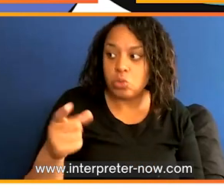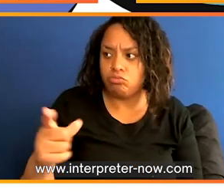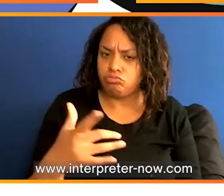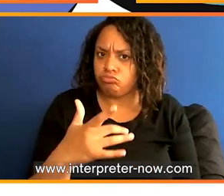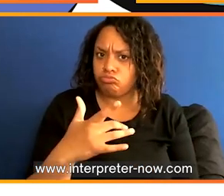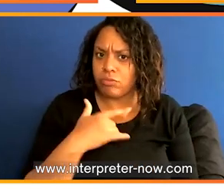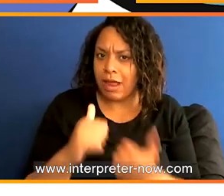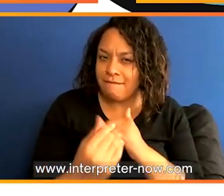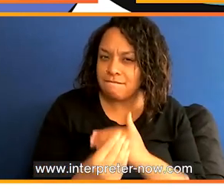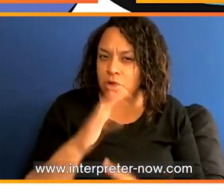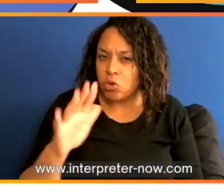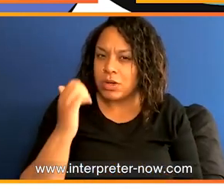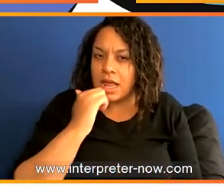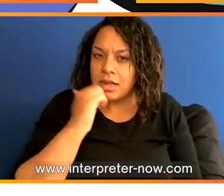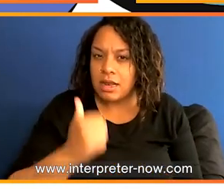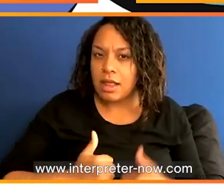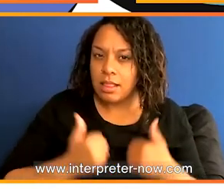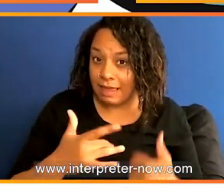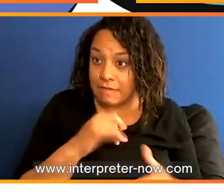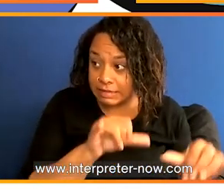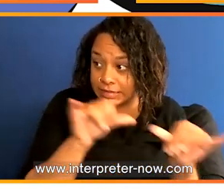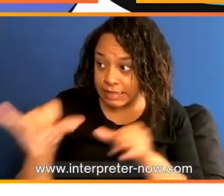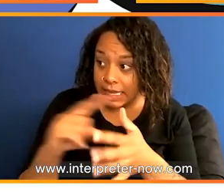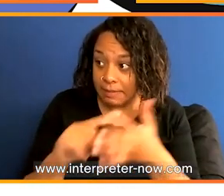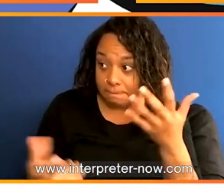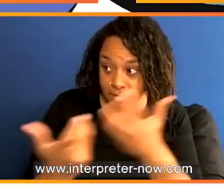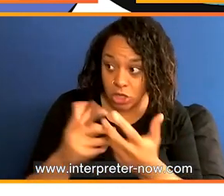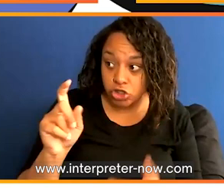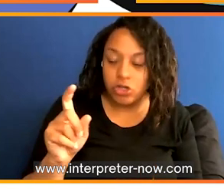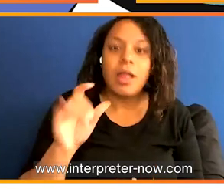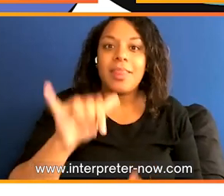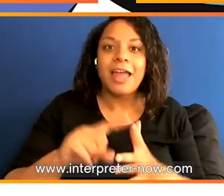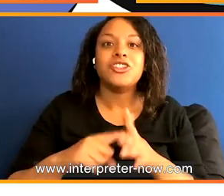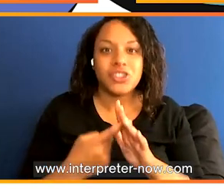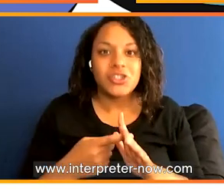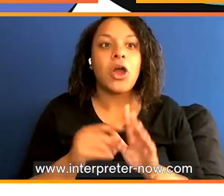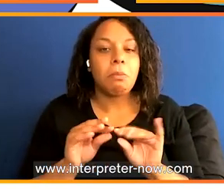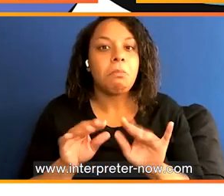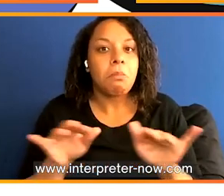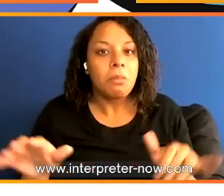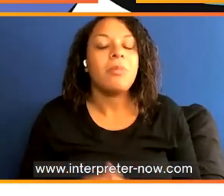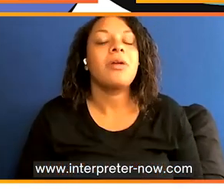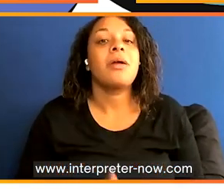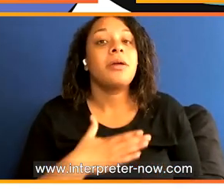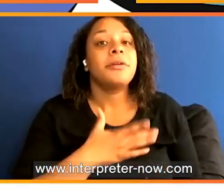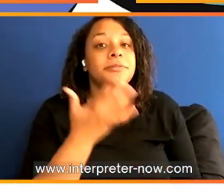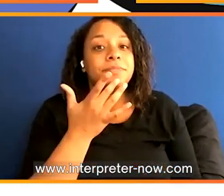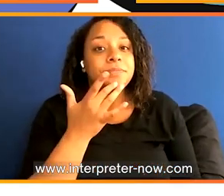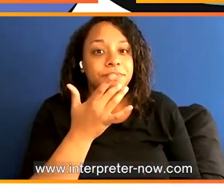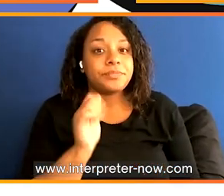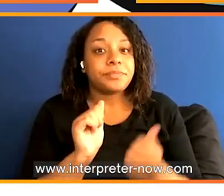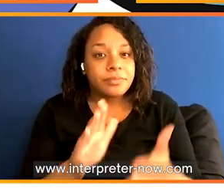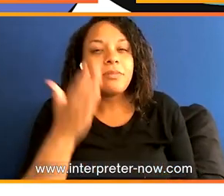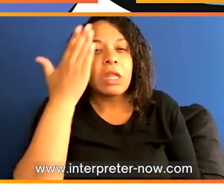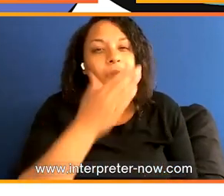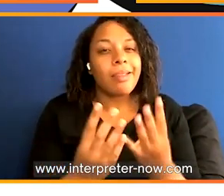for you, you know, in your day-to-day life working at this company? And then, you know, that took shape. And then, you know, the way that I love